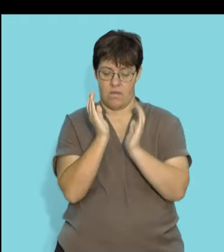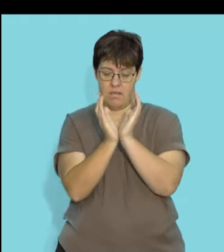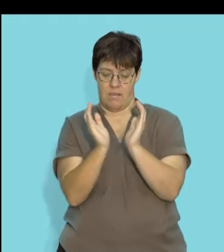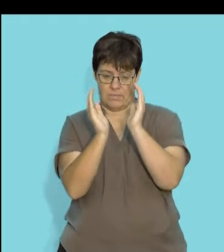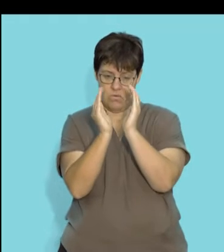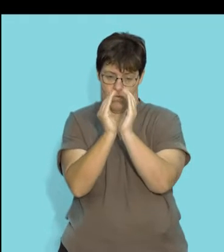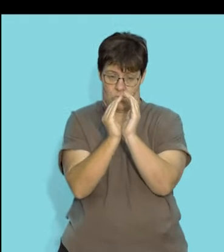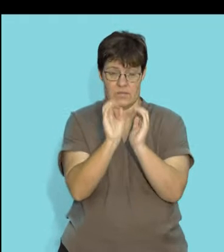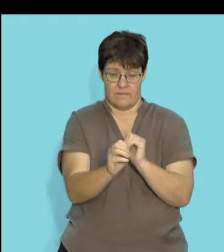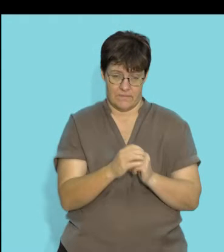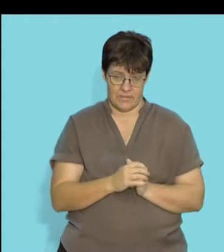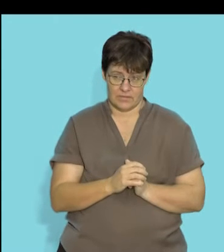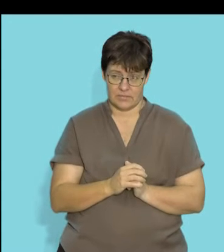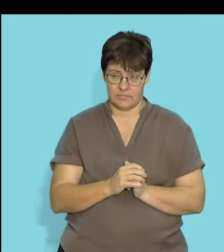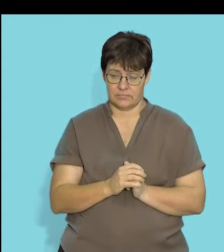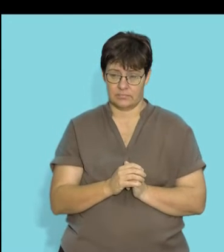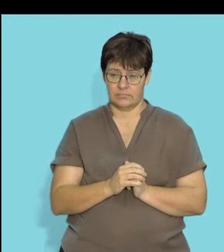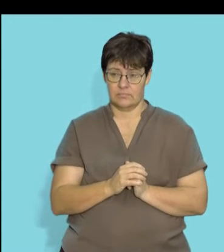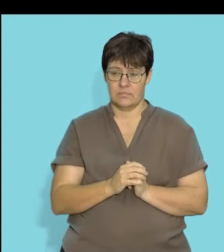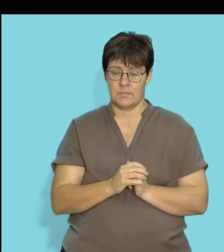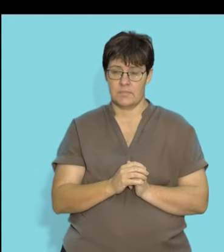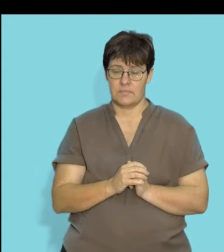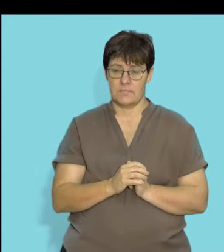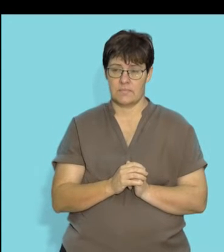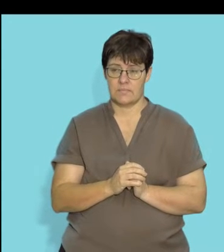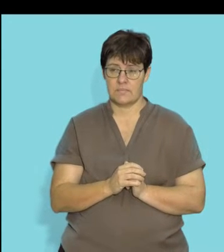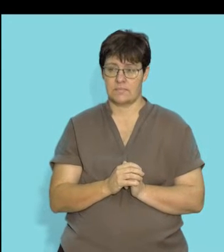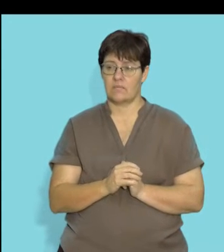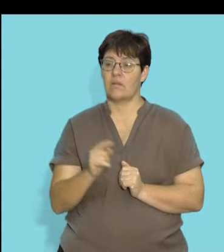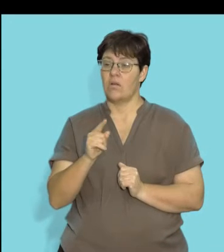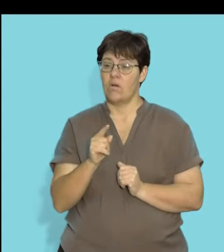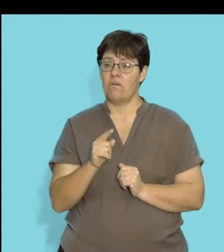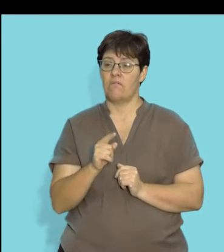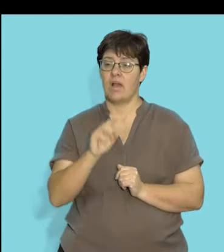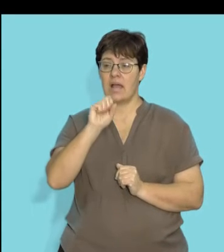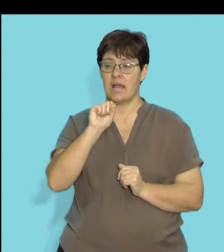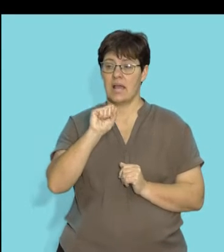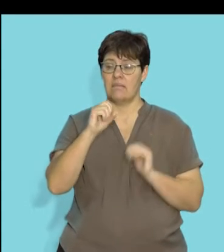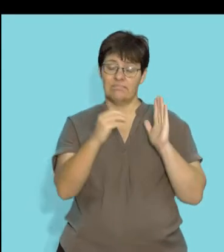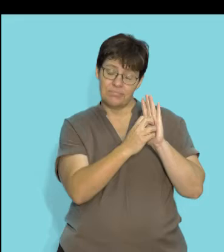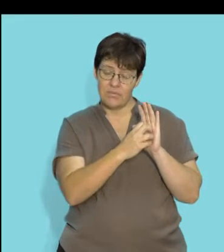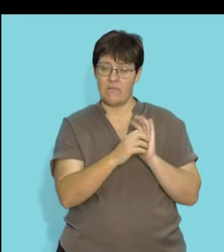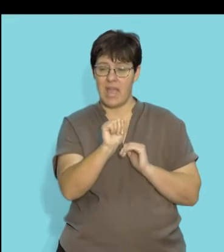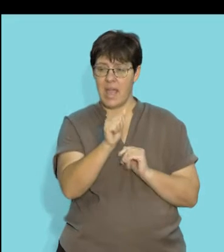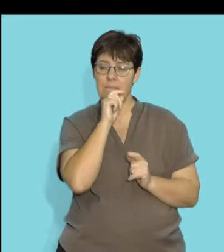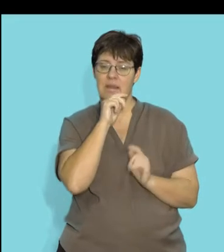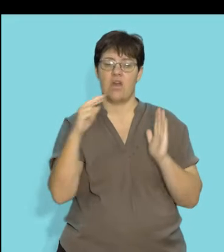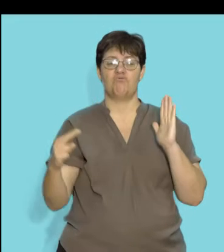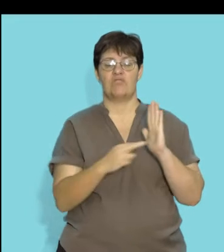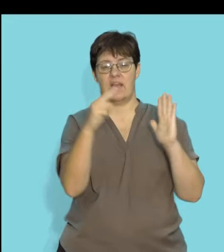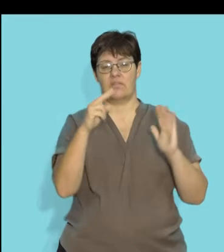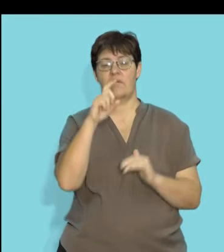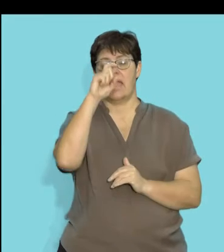the y-axis. So the arms will be a bit close to the y-axis. And then the sign of A will cause what we call